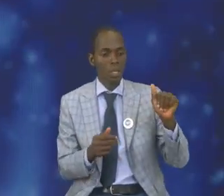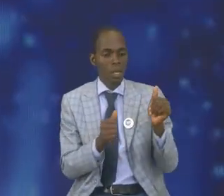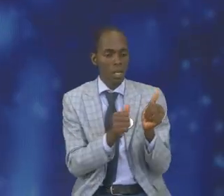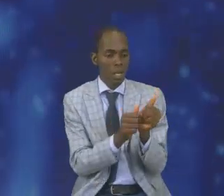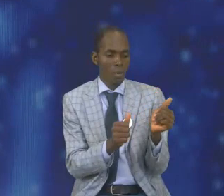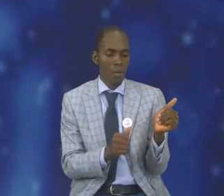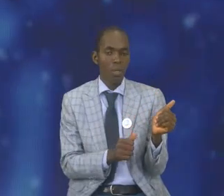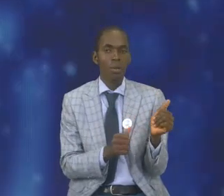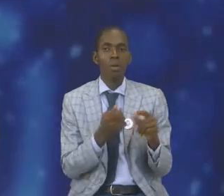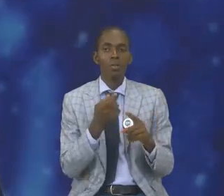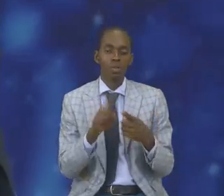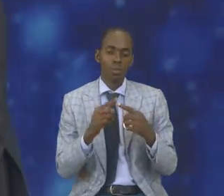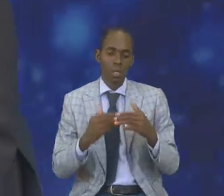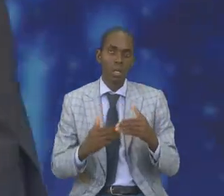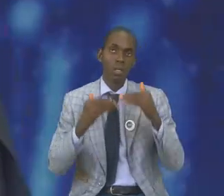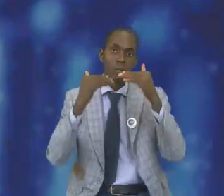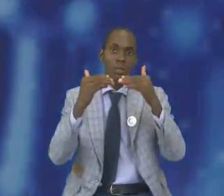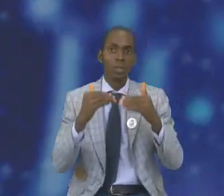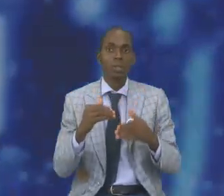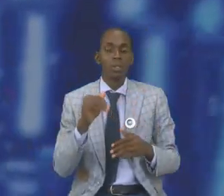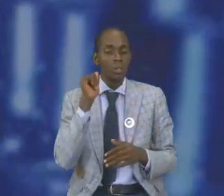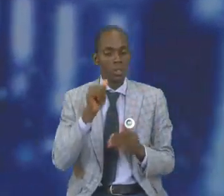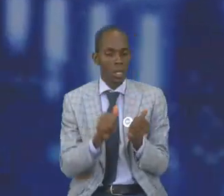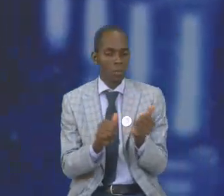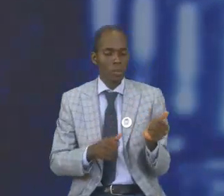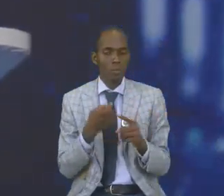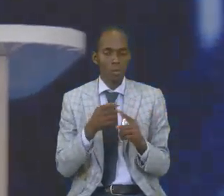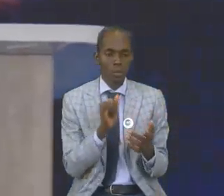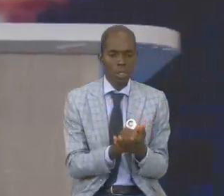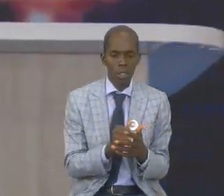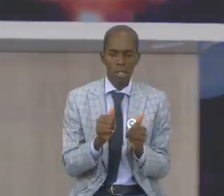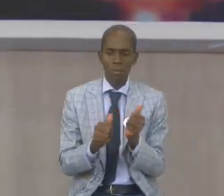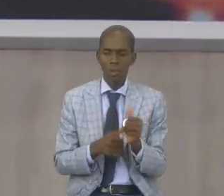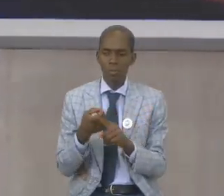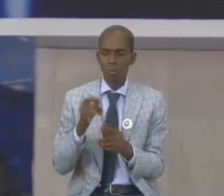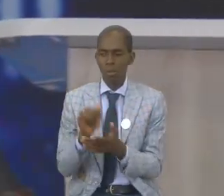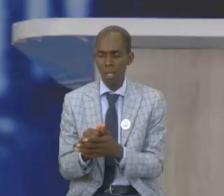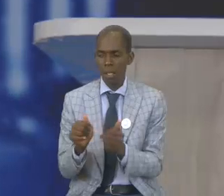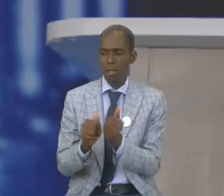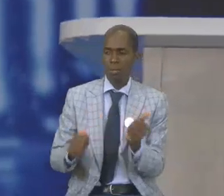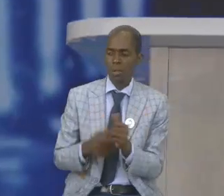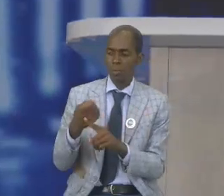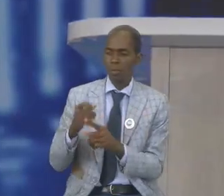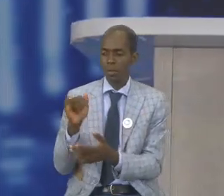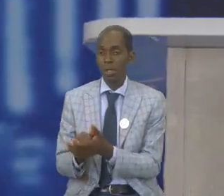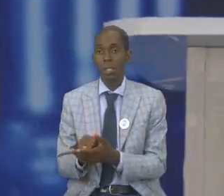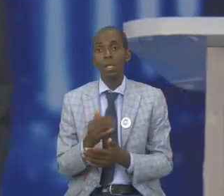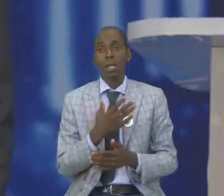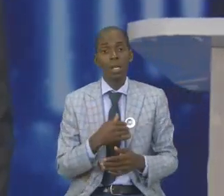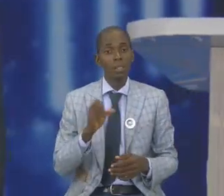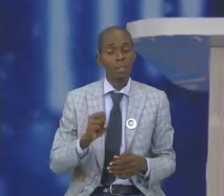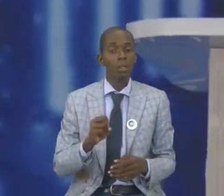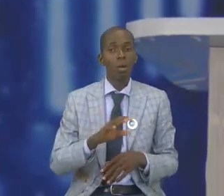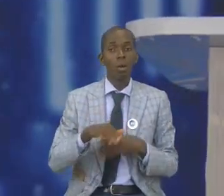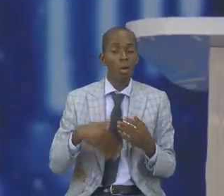abstinence to advance. He abstained from that, abstained from that, abstained from that. Yes, all the magicians